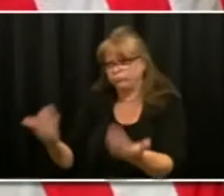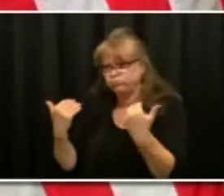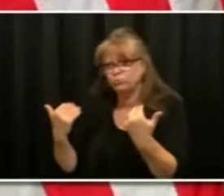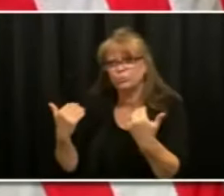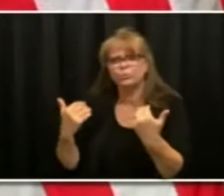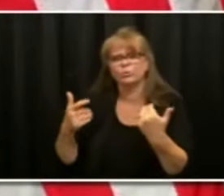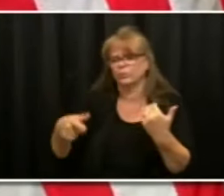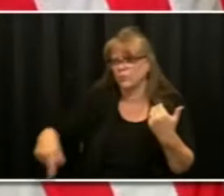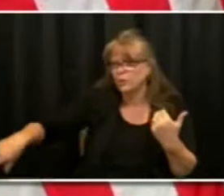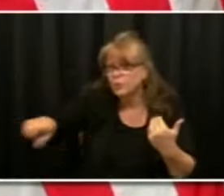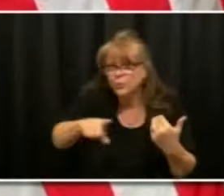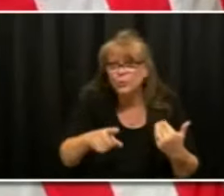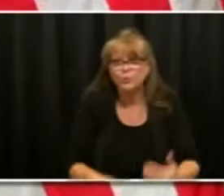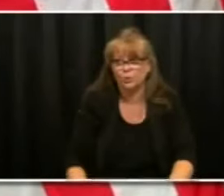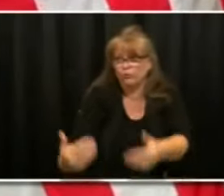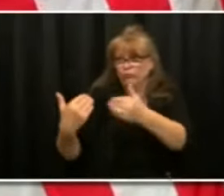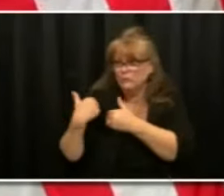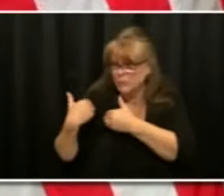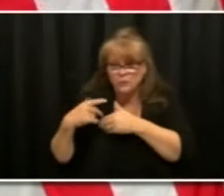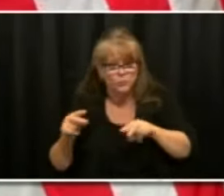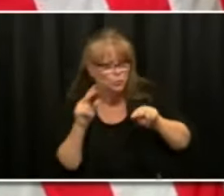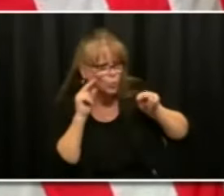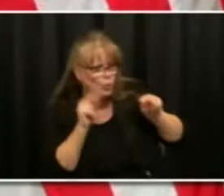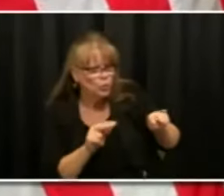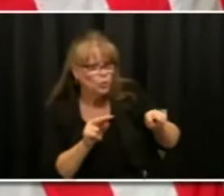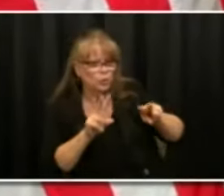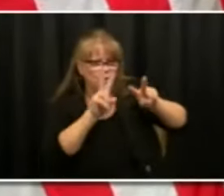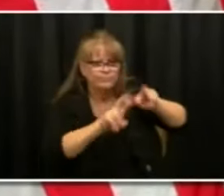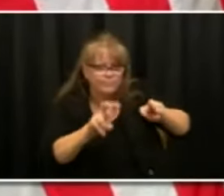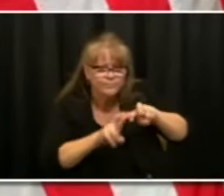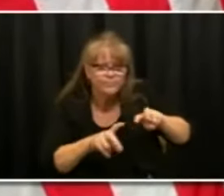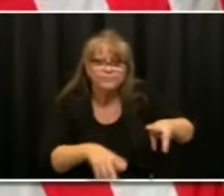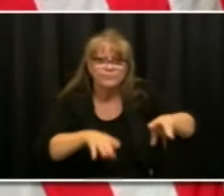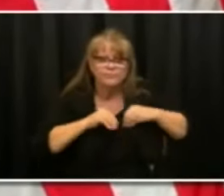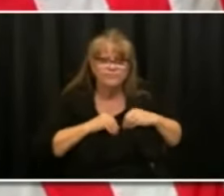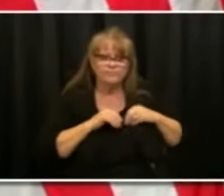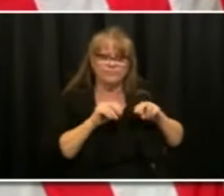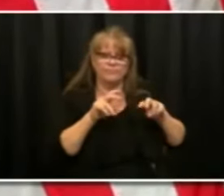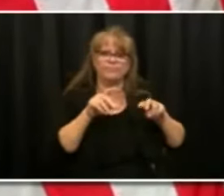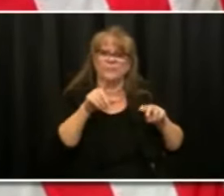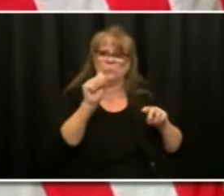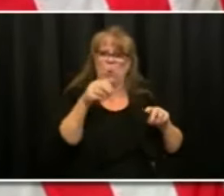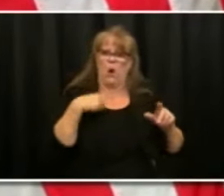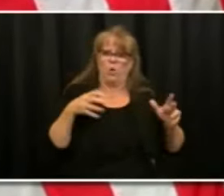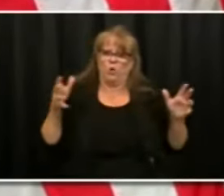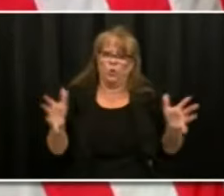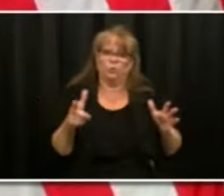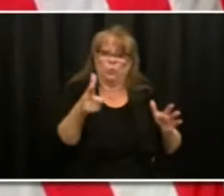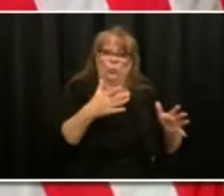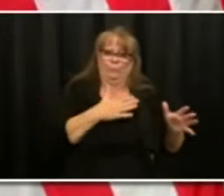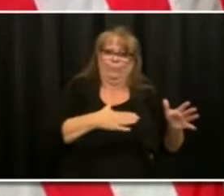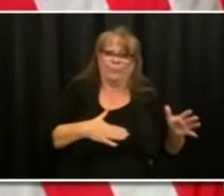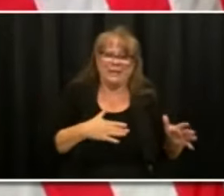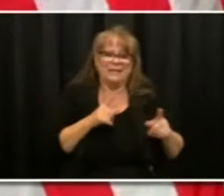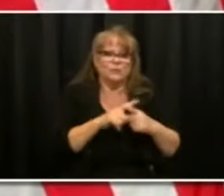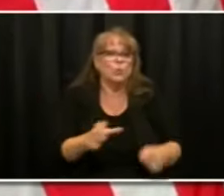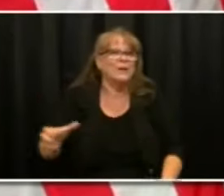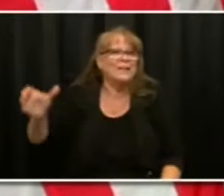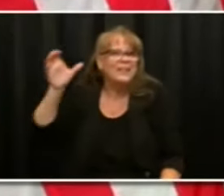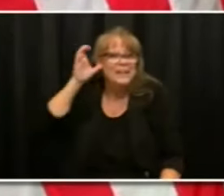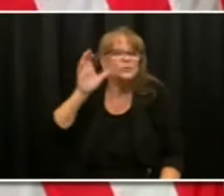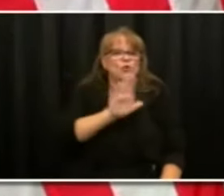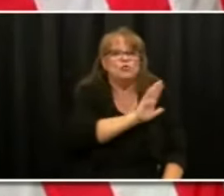that scientific-based advice. And I really urge you to do so for your loved ones, for your family, for our state, for